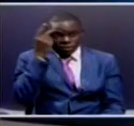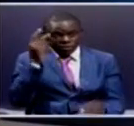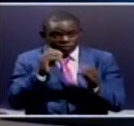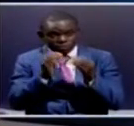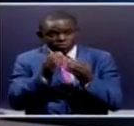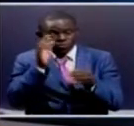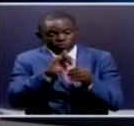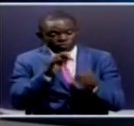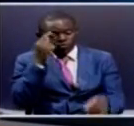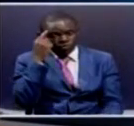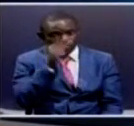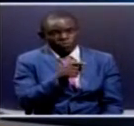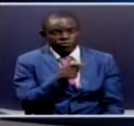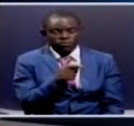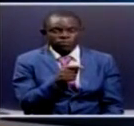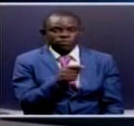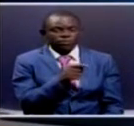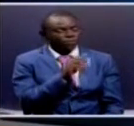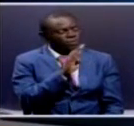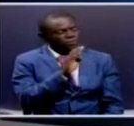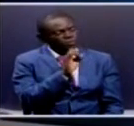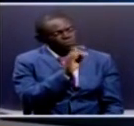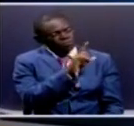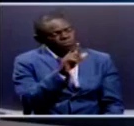actually says Secretary to the Cabinet will nominate.